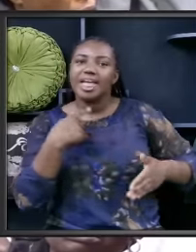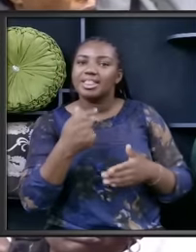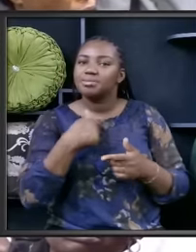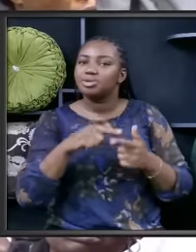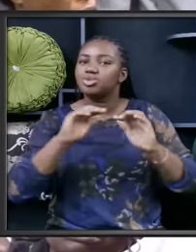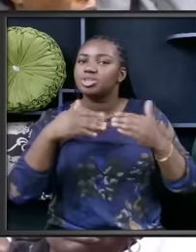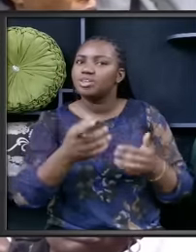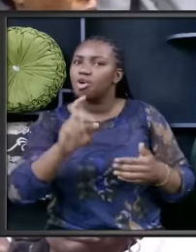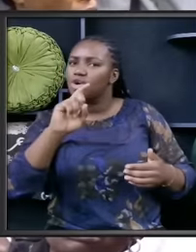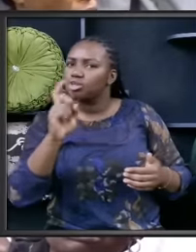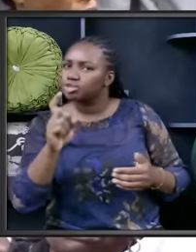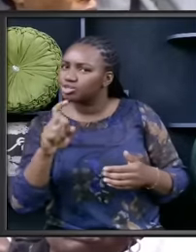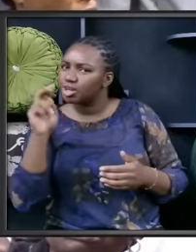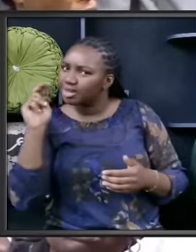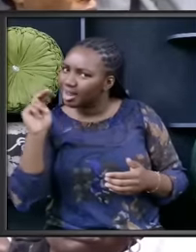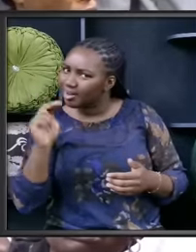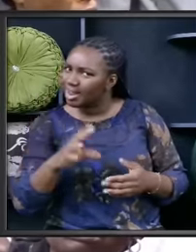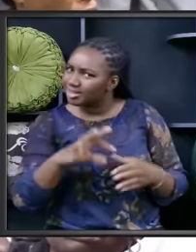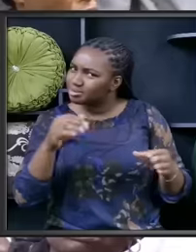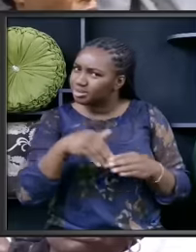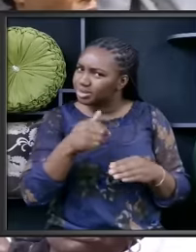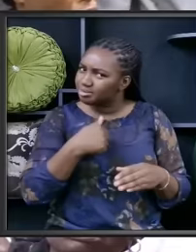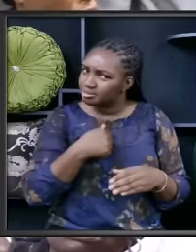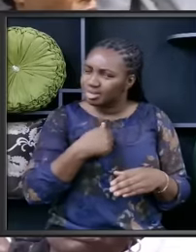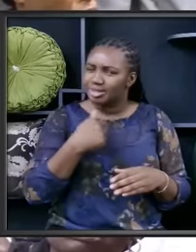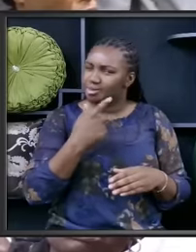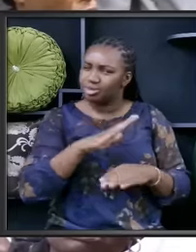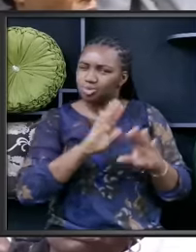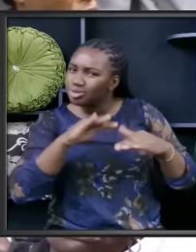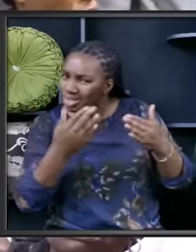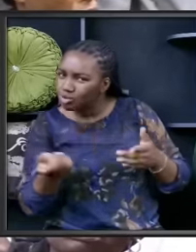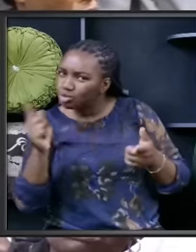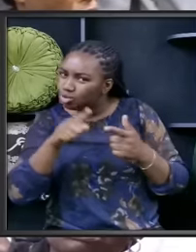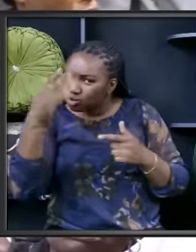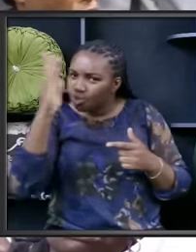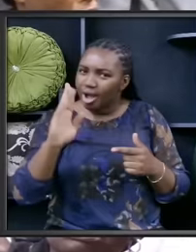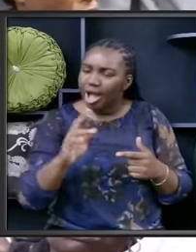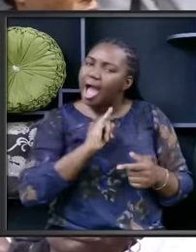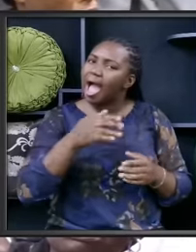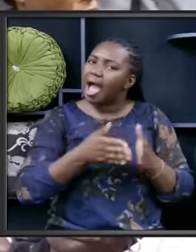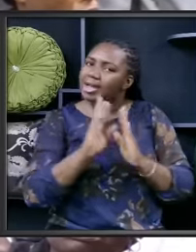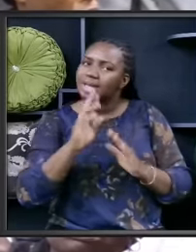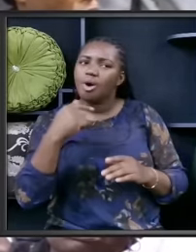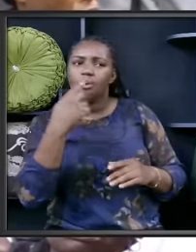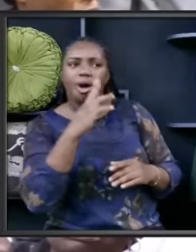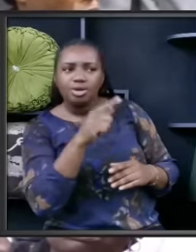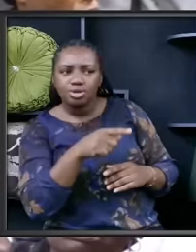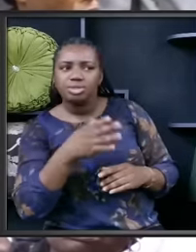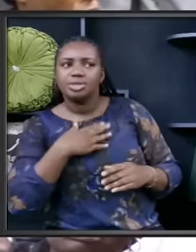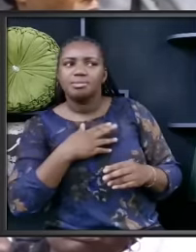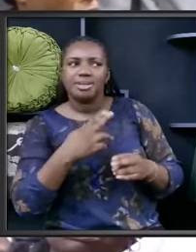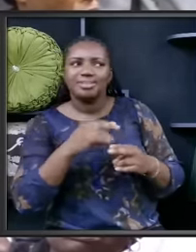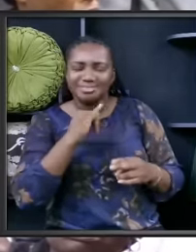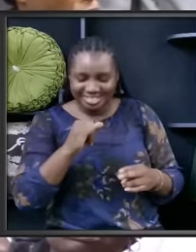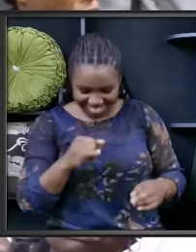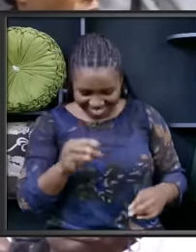naira. The spirit in me say, no give 100 naira until you know who she is. Then I ask her, madam, who are you? He say, in my name now, Zamaka,